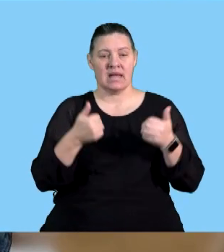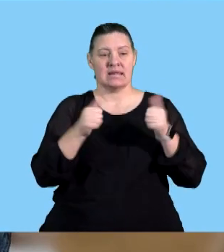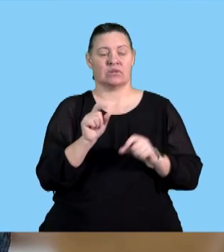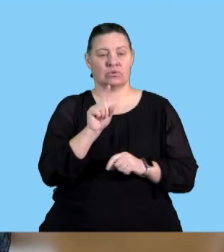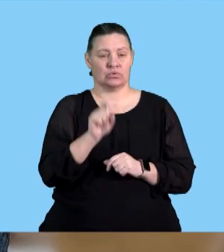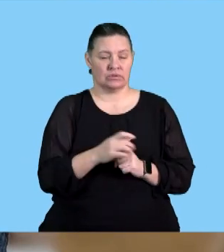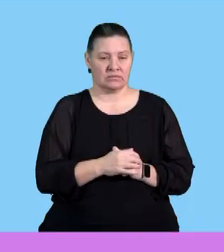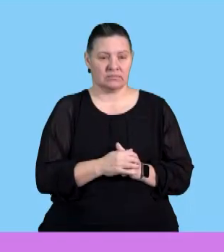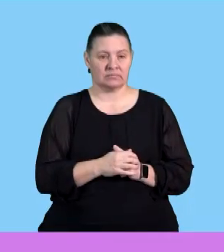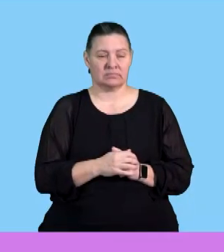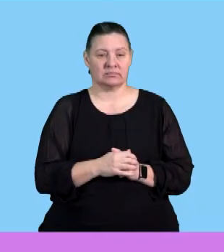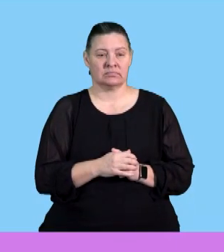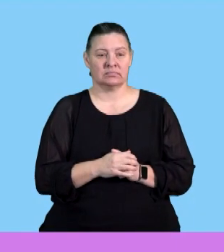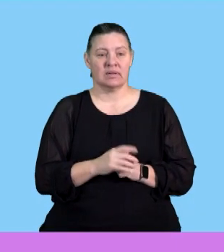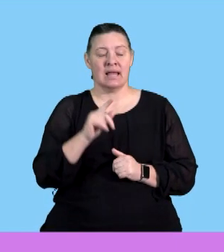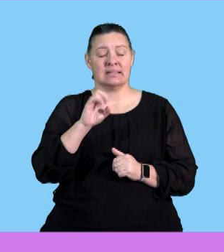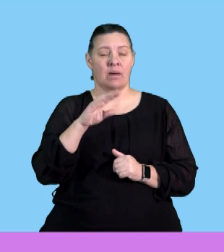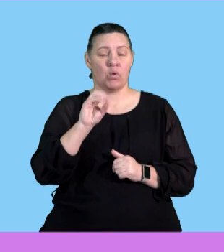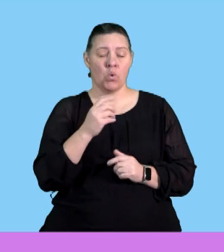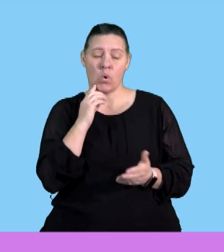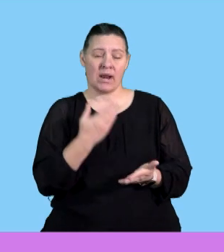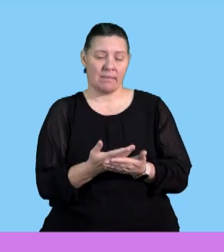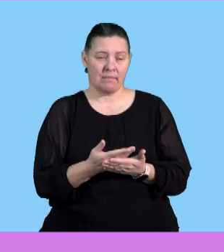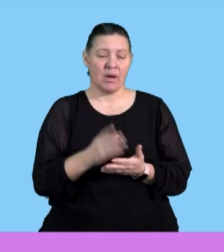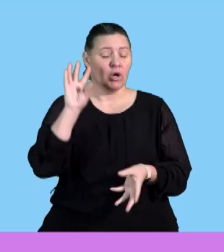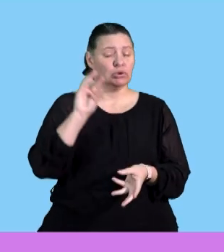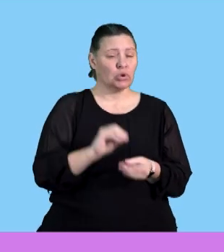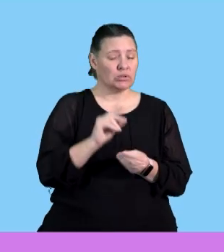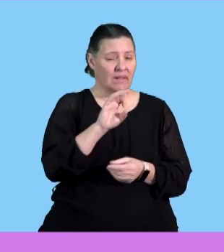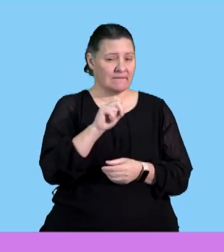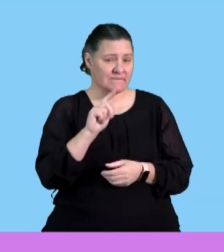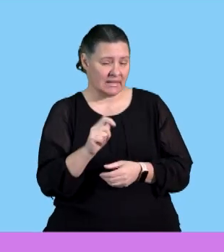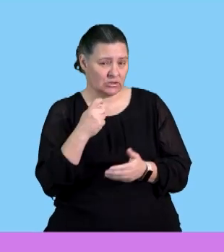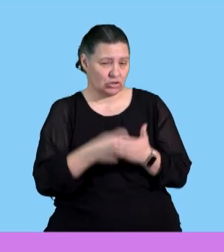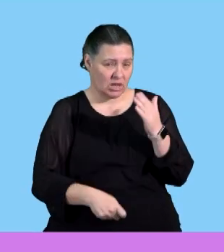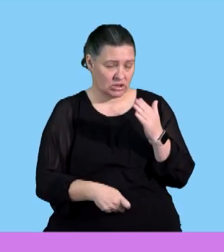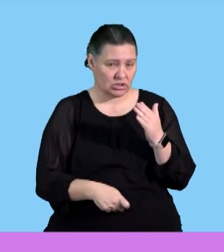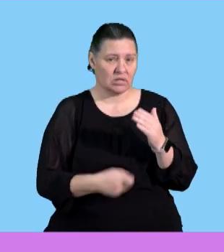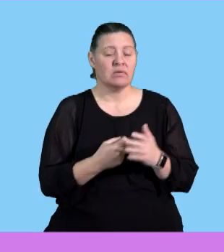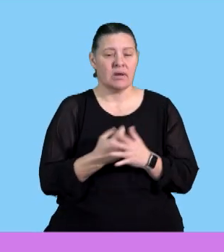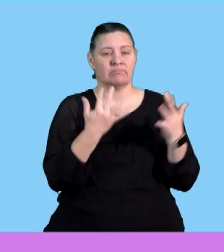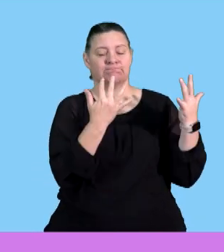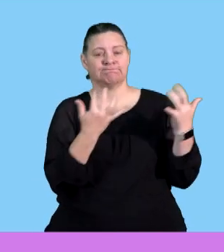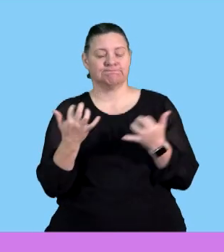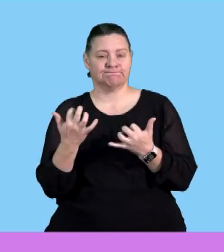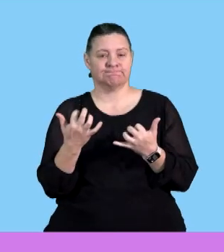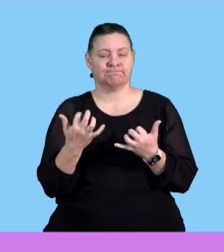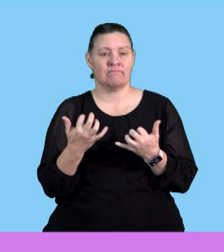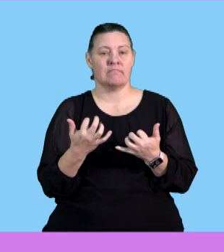next question. Lithabo claims that the total VAT charged was